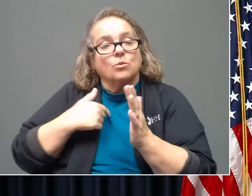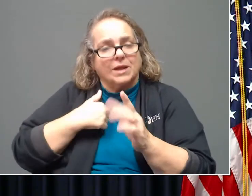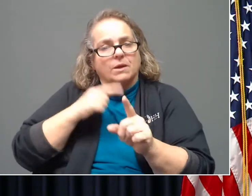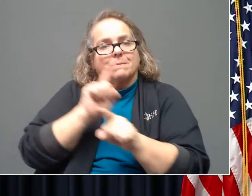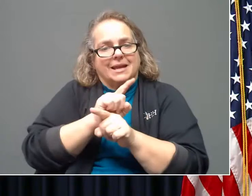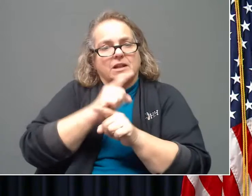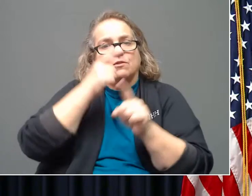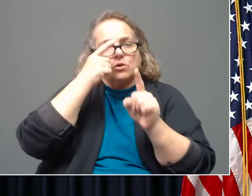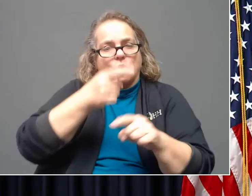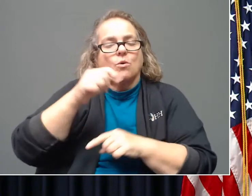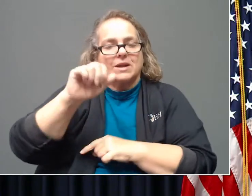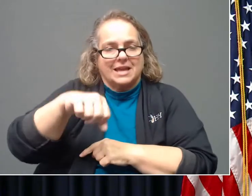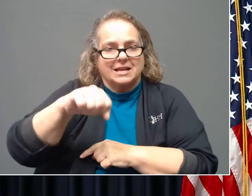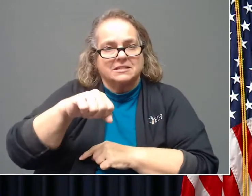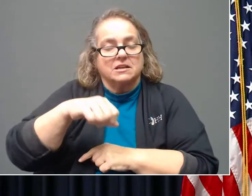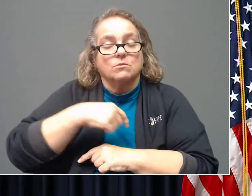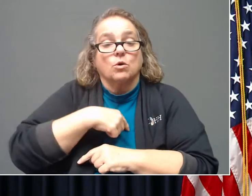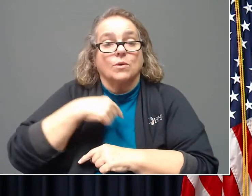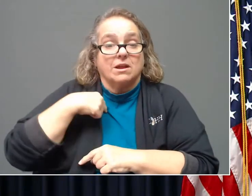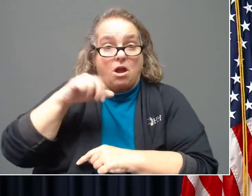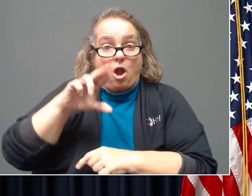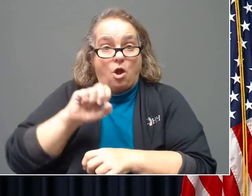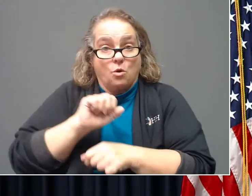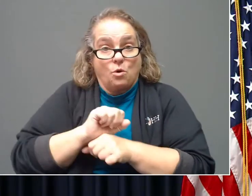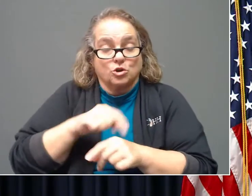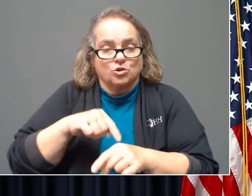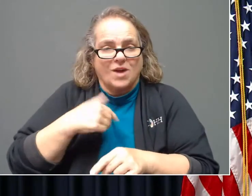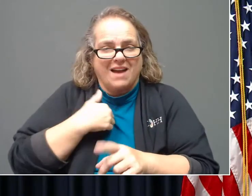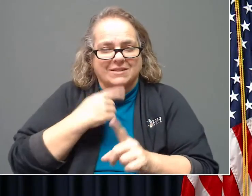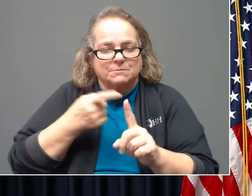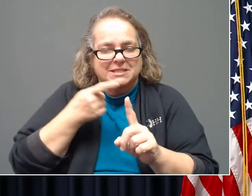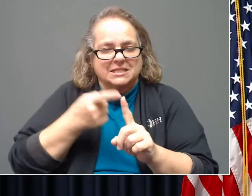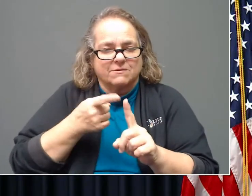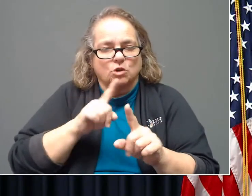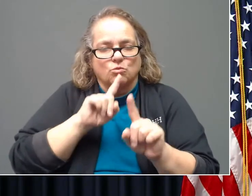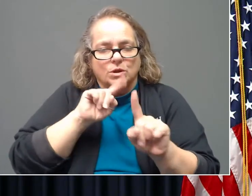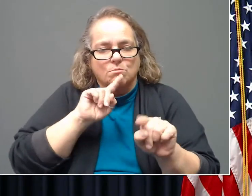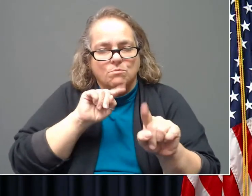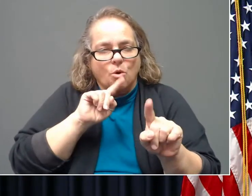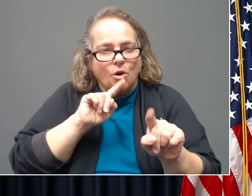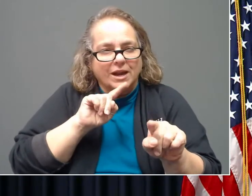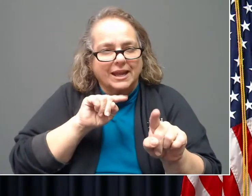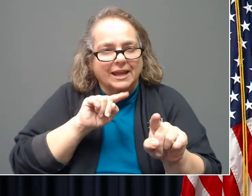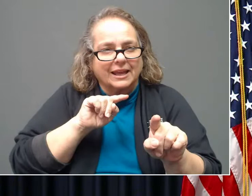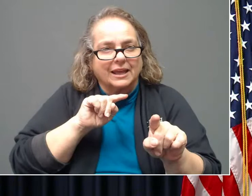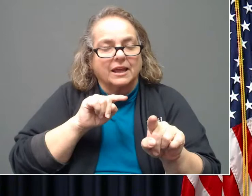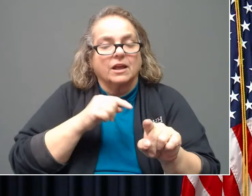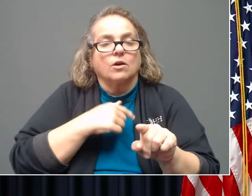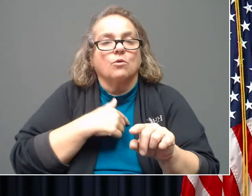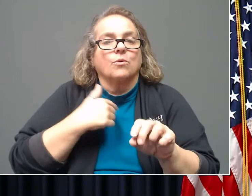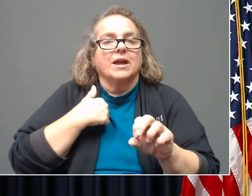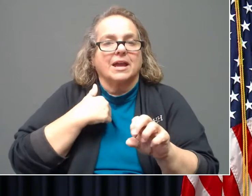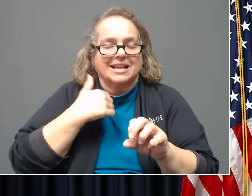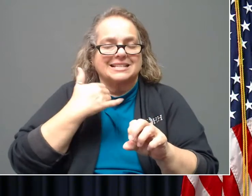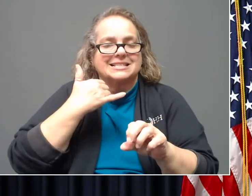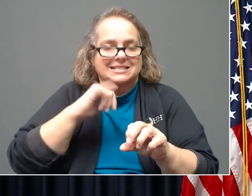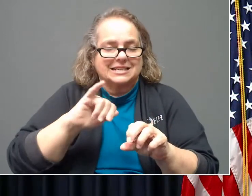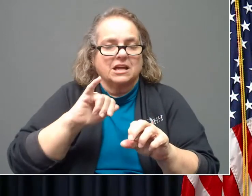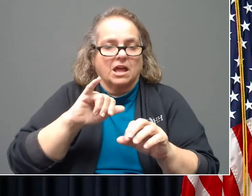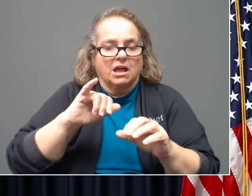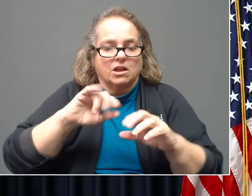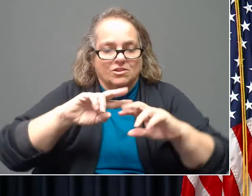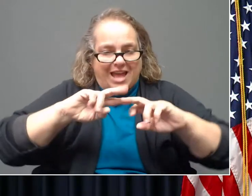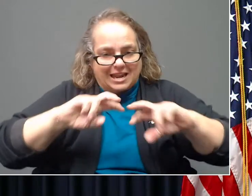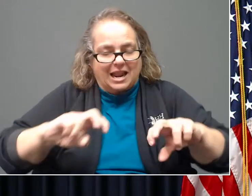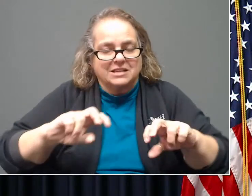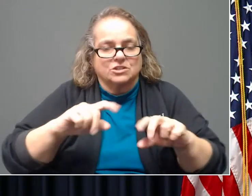very specific reporting, and we're still putting this into place where we can look at every single group that we sent